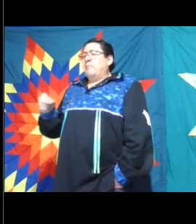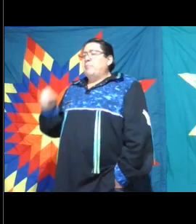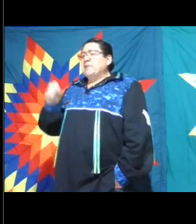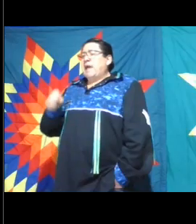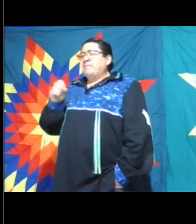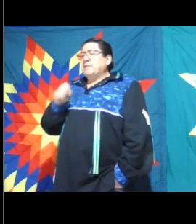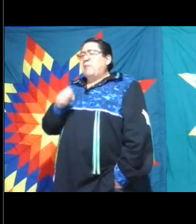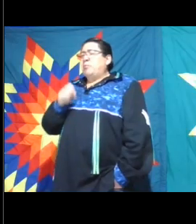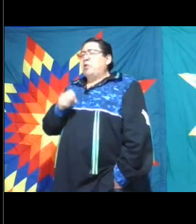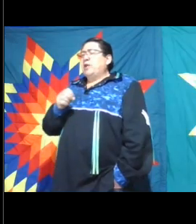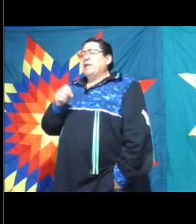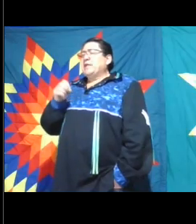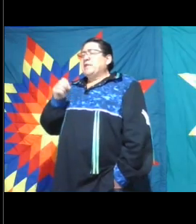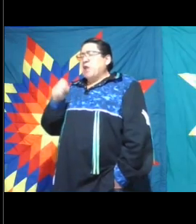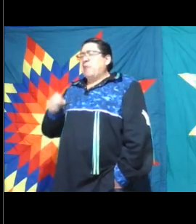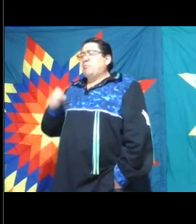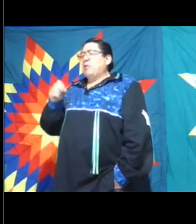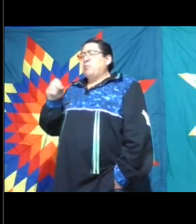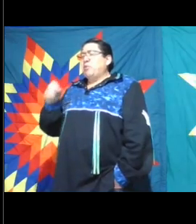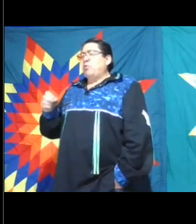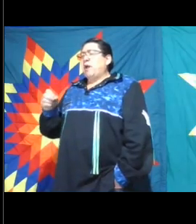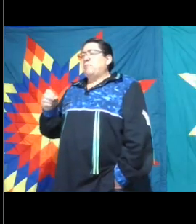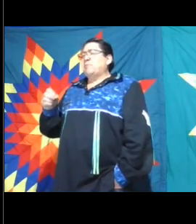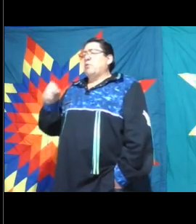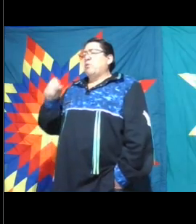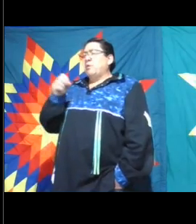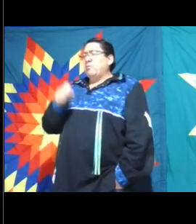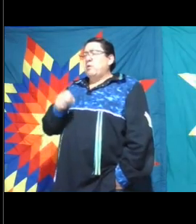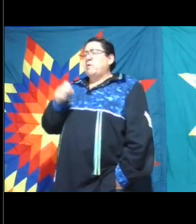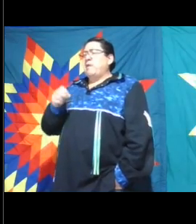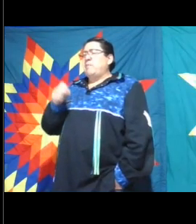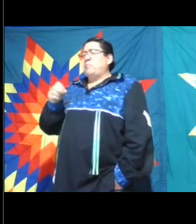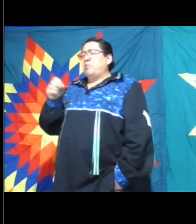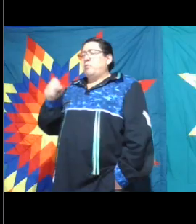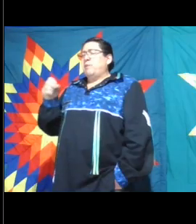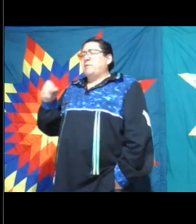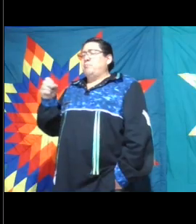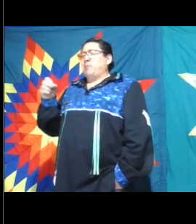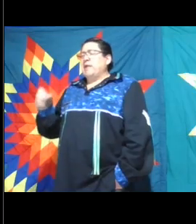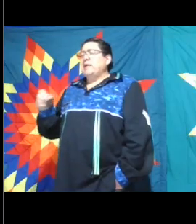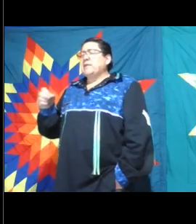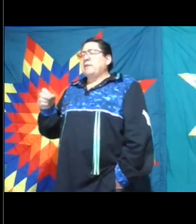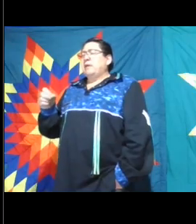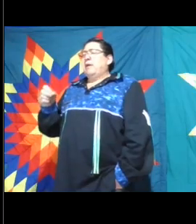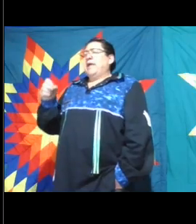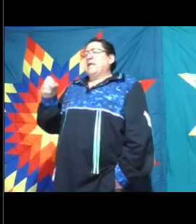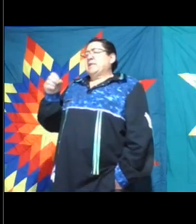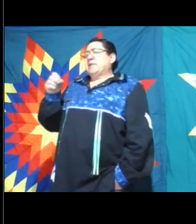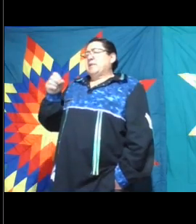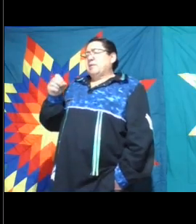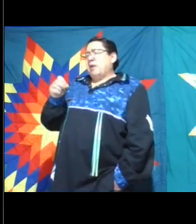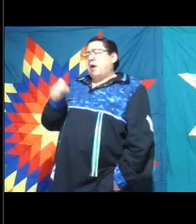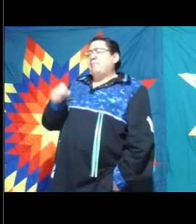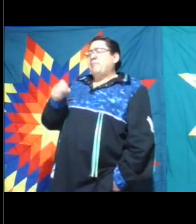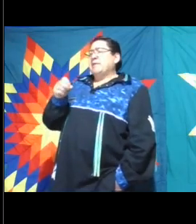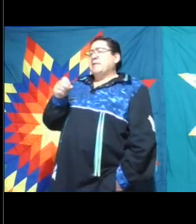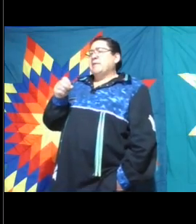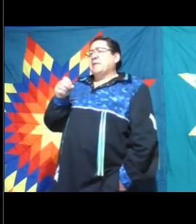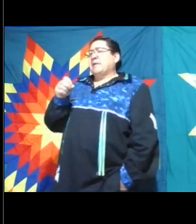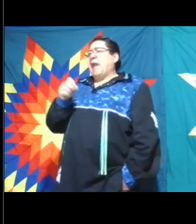the companies have to start putting these champion programs or career development programs in place and